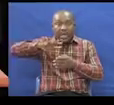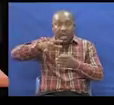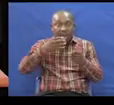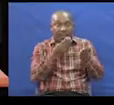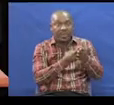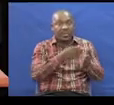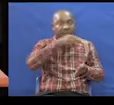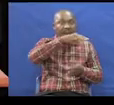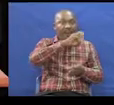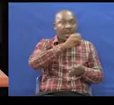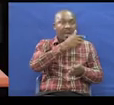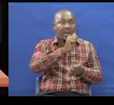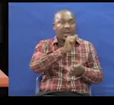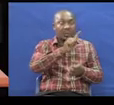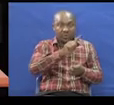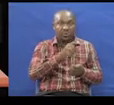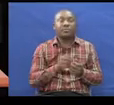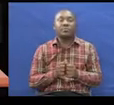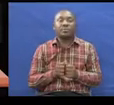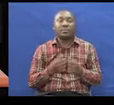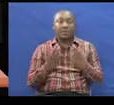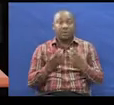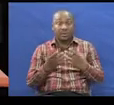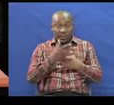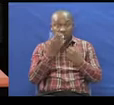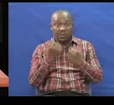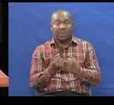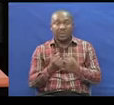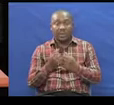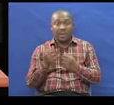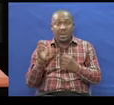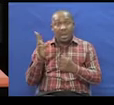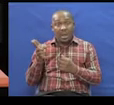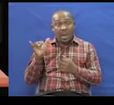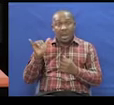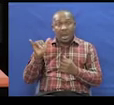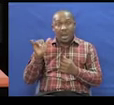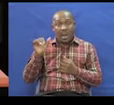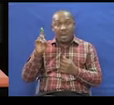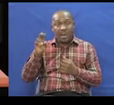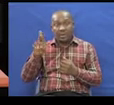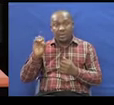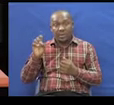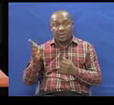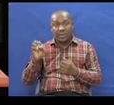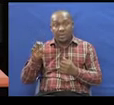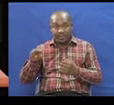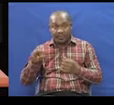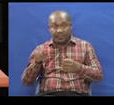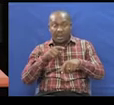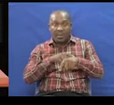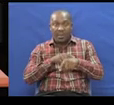So also we can prepare hydrogen, or we can obtain hydrogen in the laboratory when water will react with